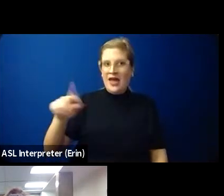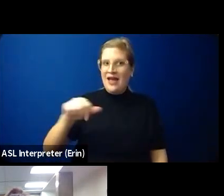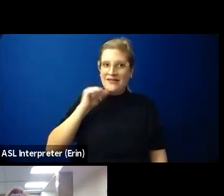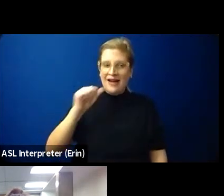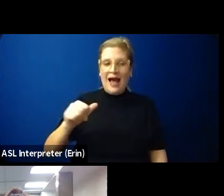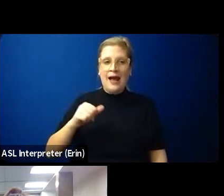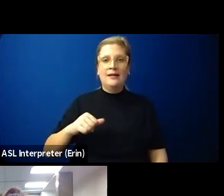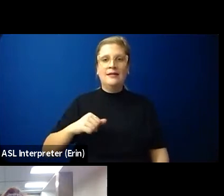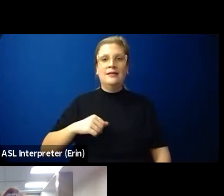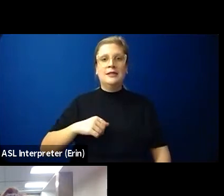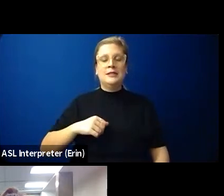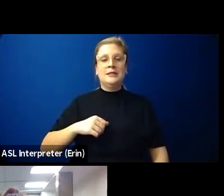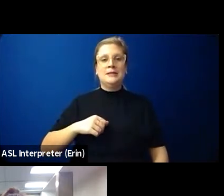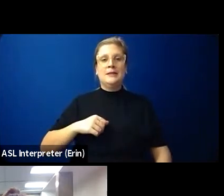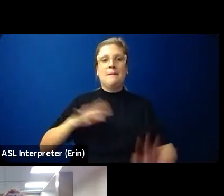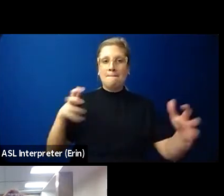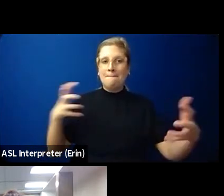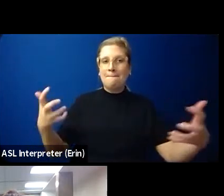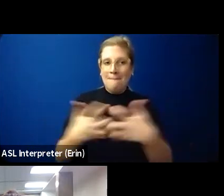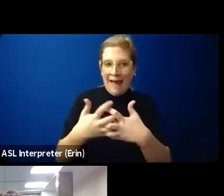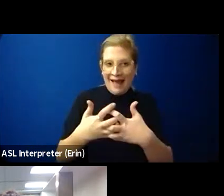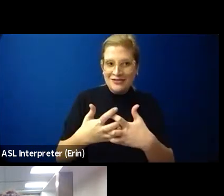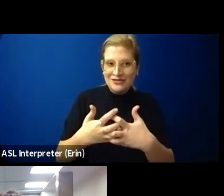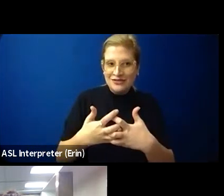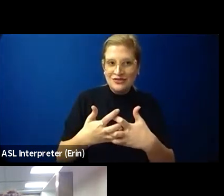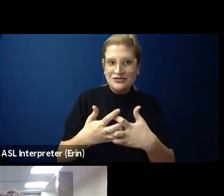the terms of that settlement agreement.